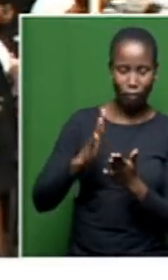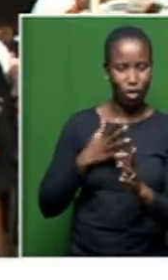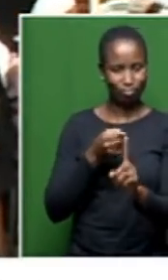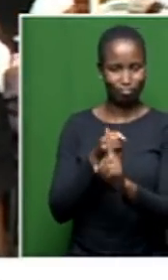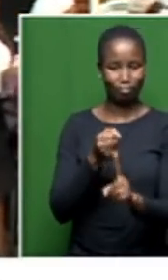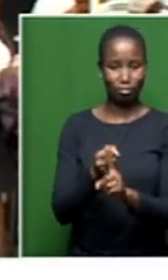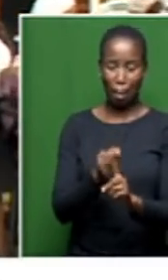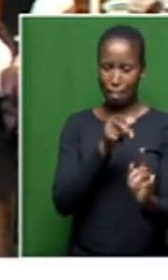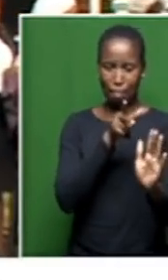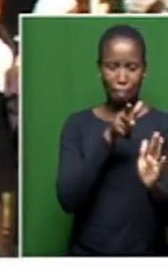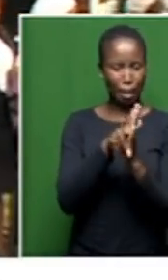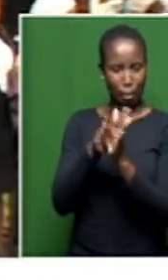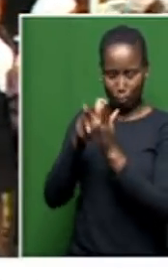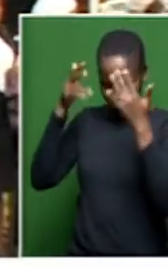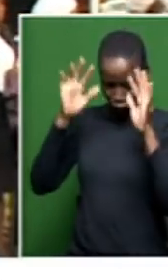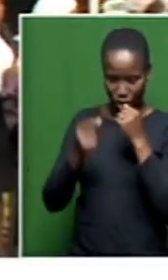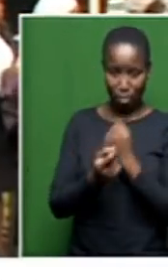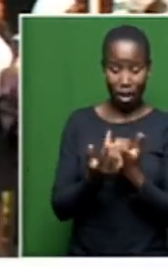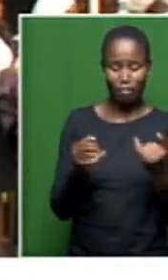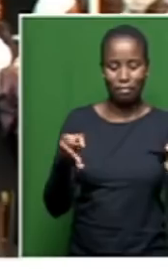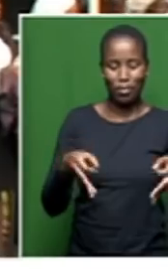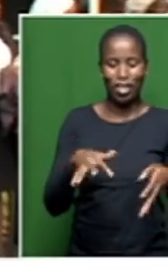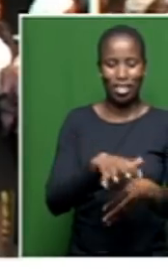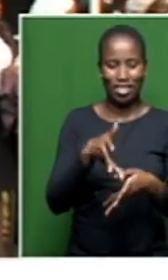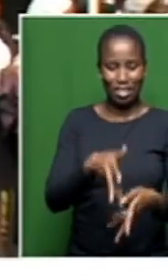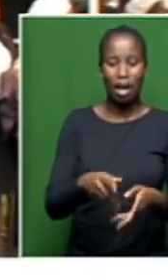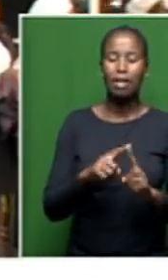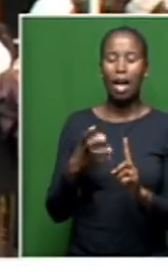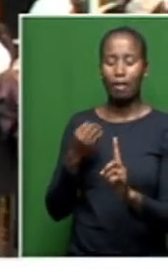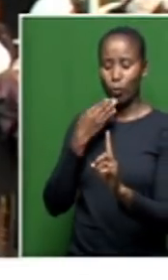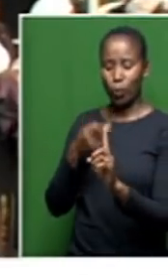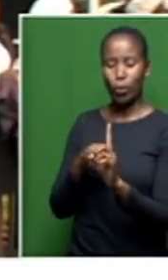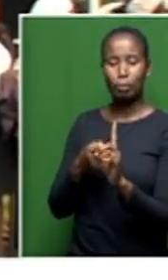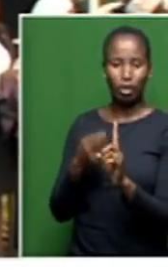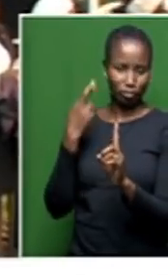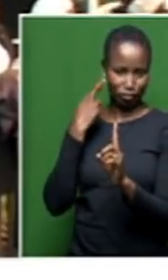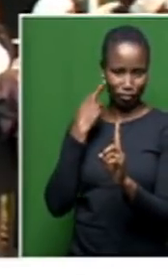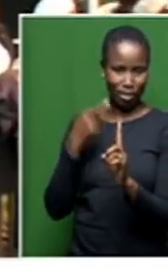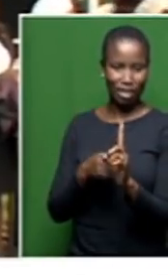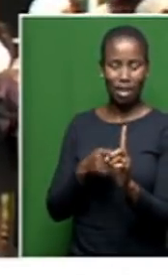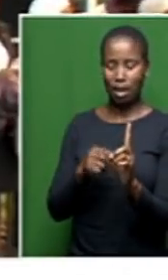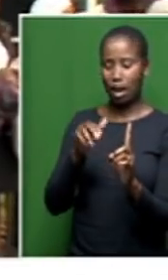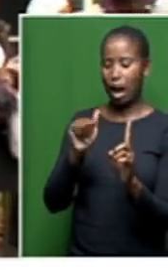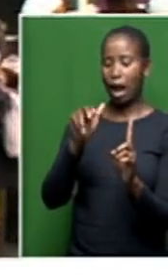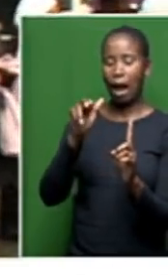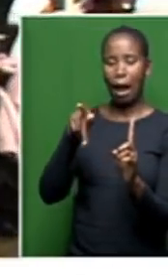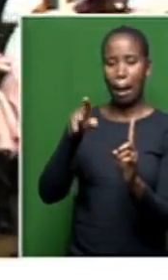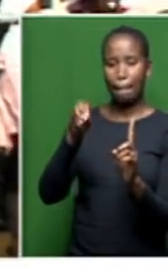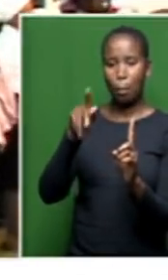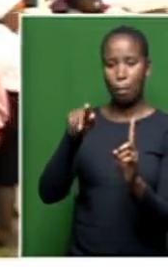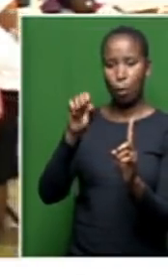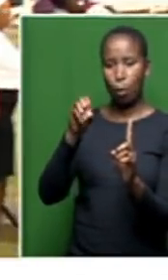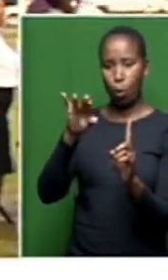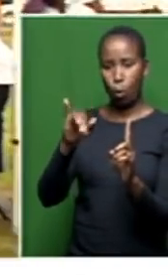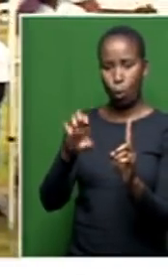of course, we are joined by the PAC Secretary General, Apo Pooe, who's going to give us the significance of the day. Sakina,